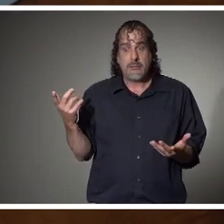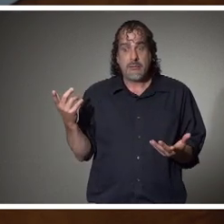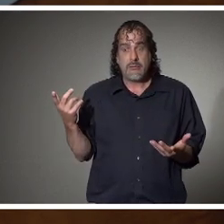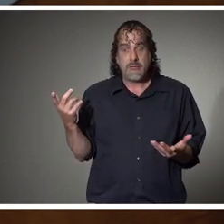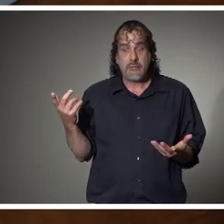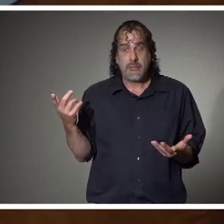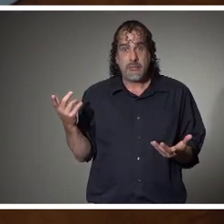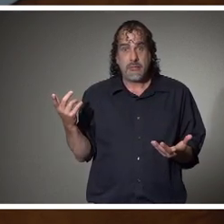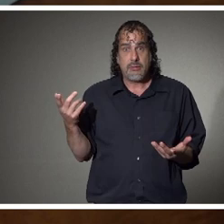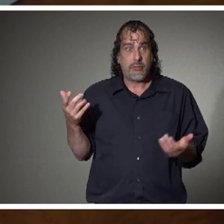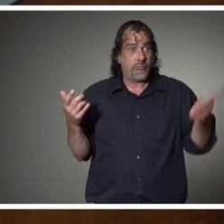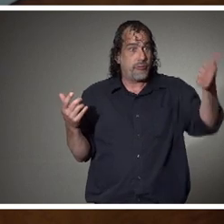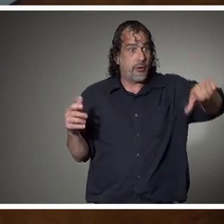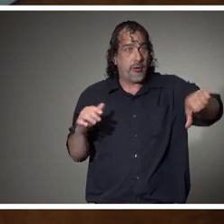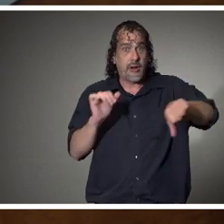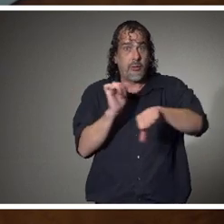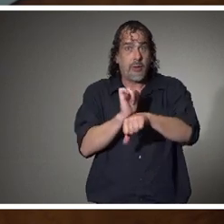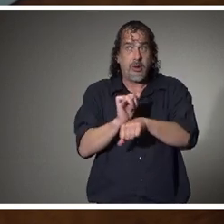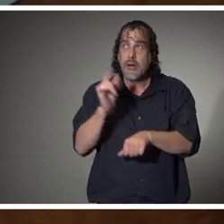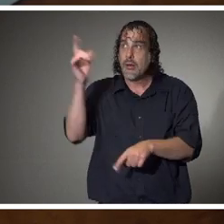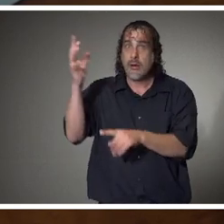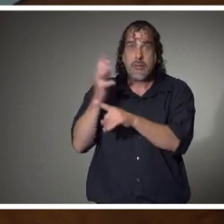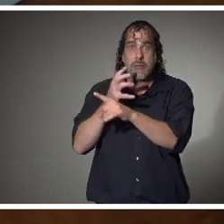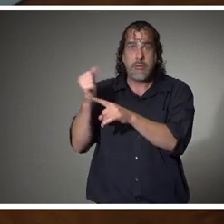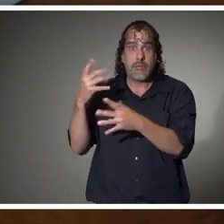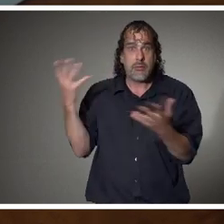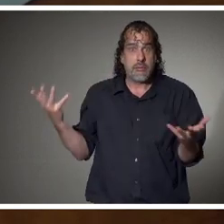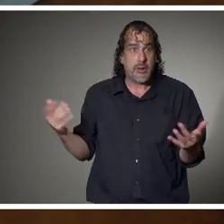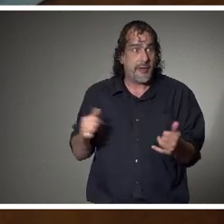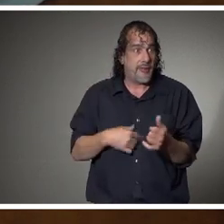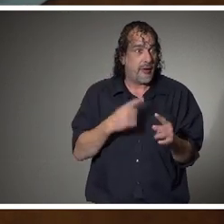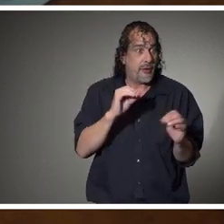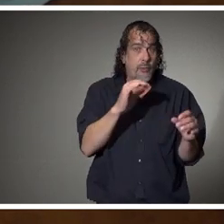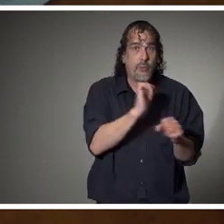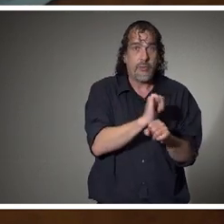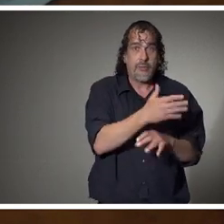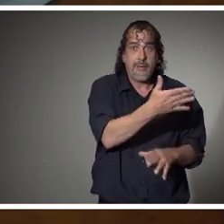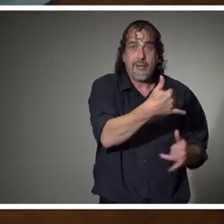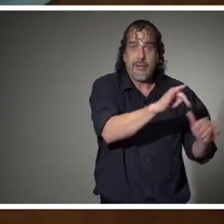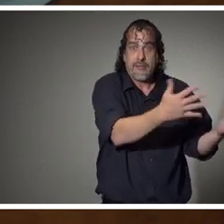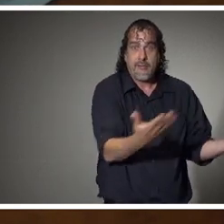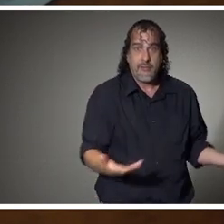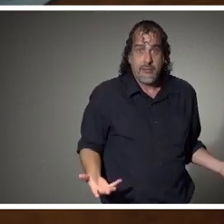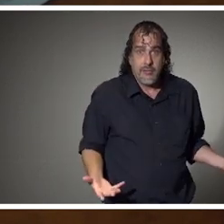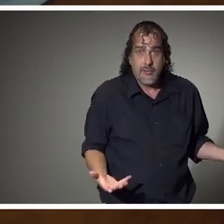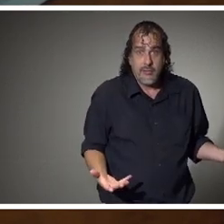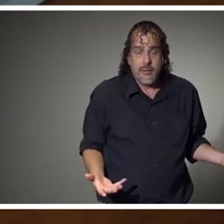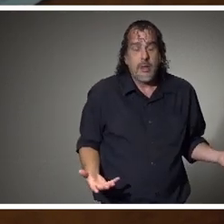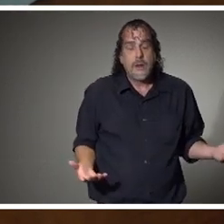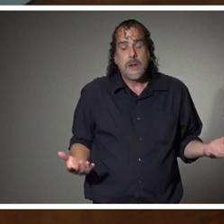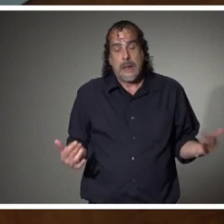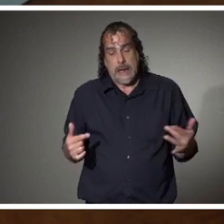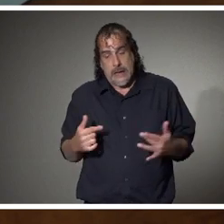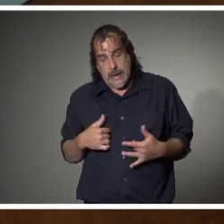but yet you turned down a job and now you don't have one a month from now. Now, I am confident that